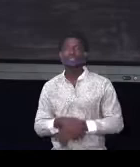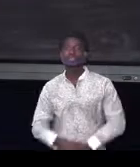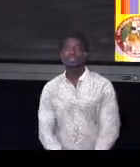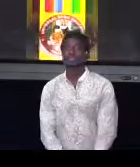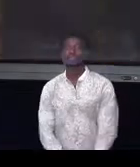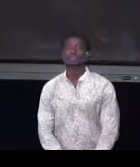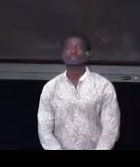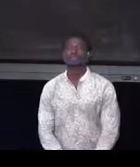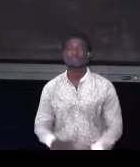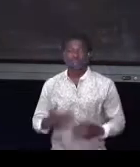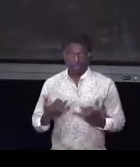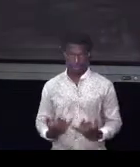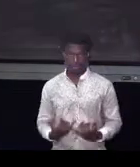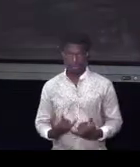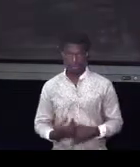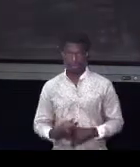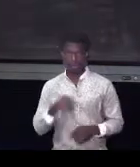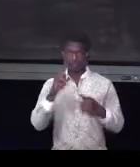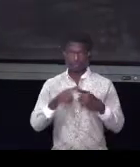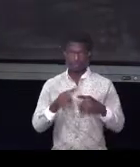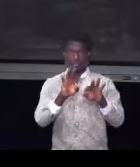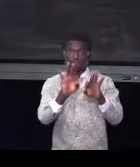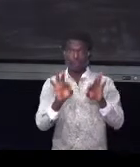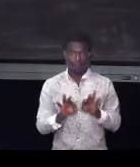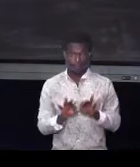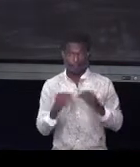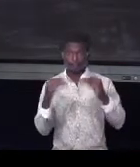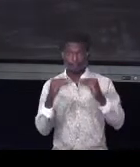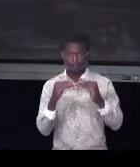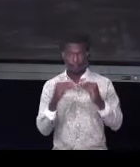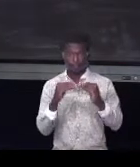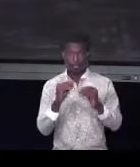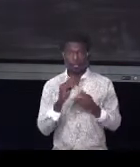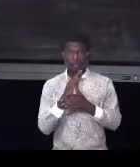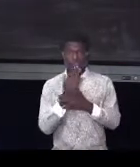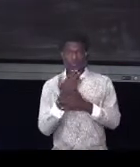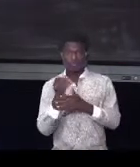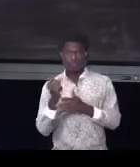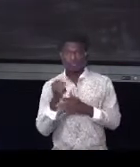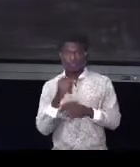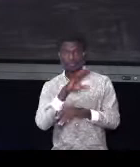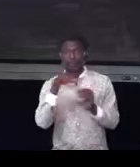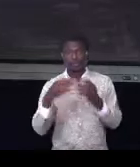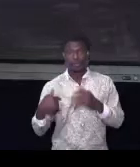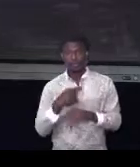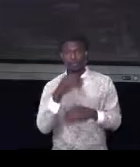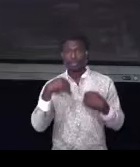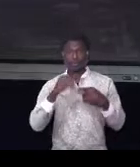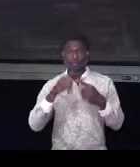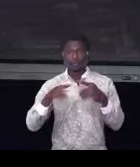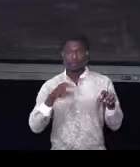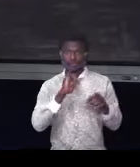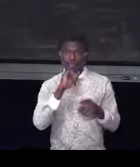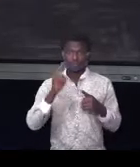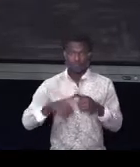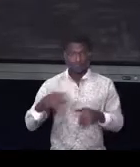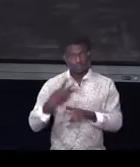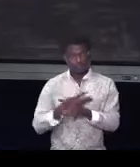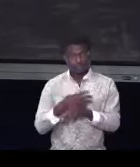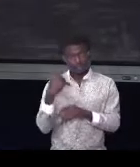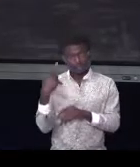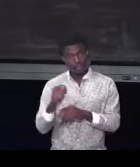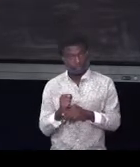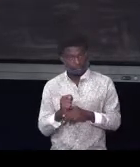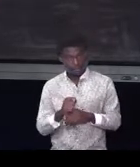size. Now, to form equivalent fractions, all we have to do is to multiply